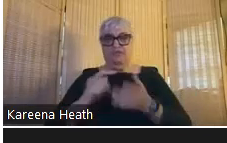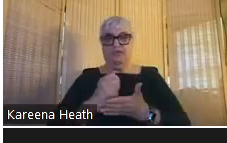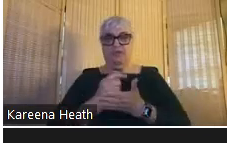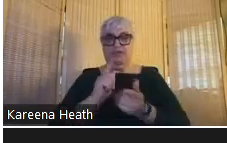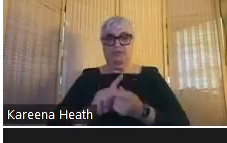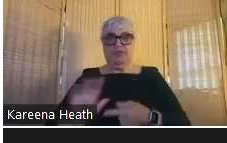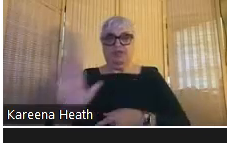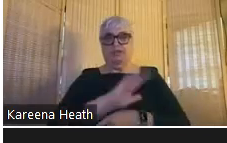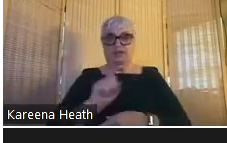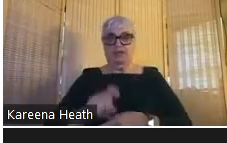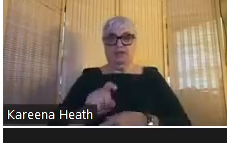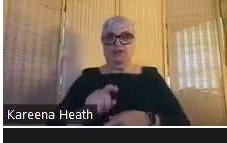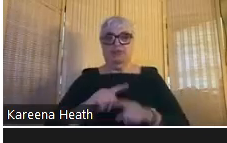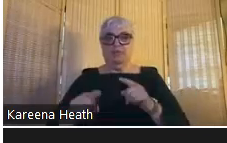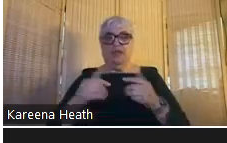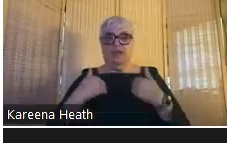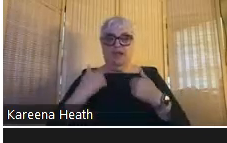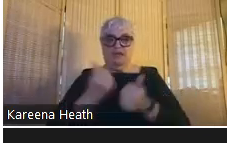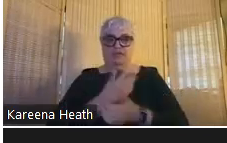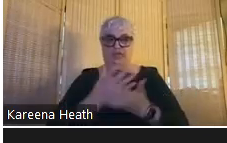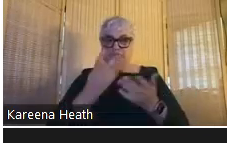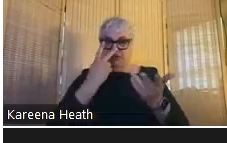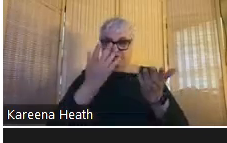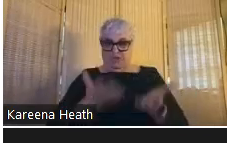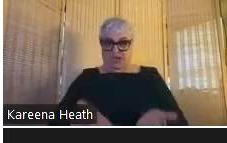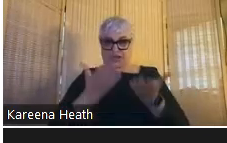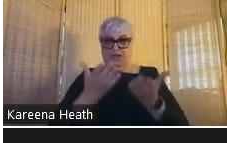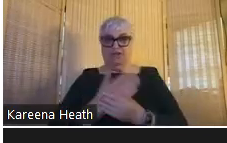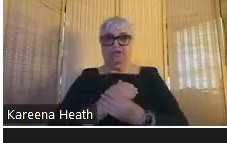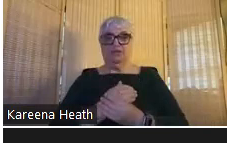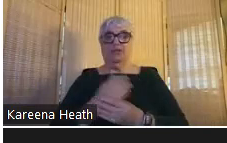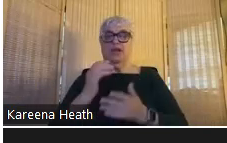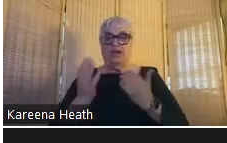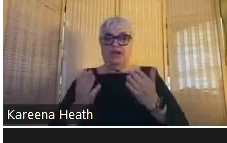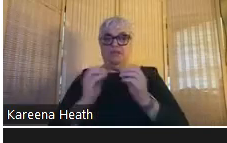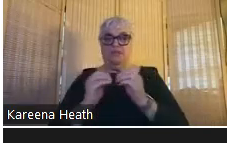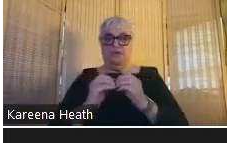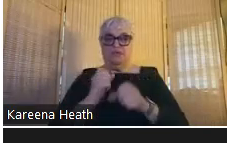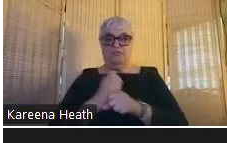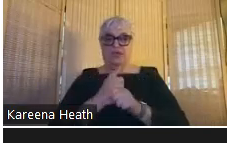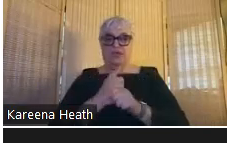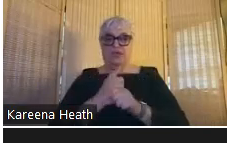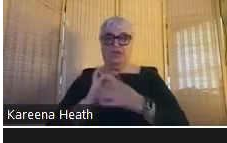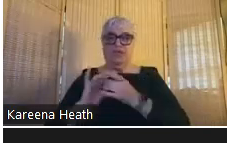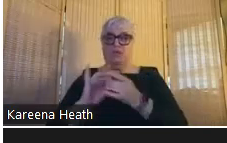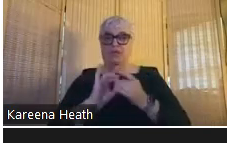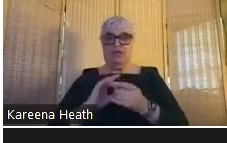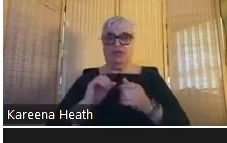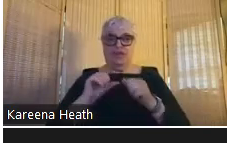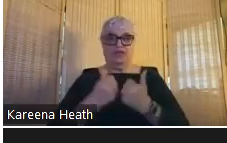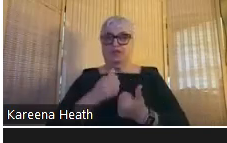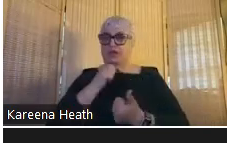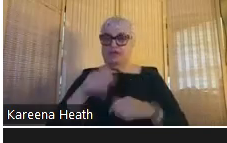needs, including but not limited to everything that you see there, and ensure that care coordination can occur if the agency does